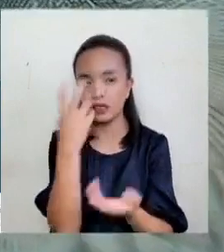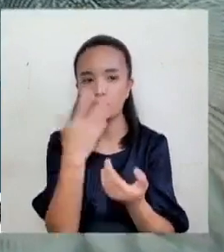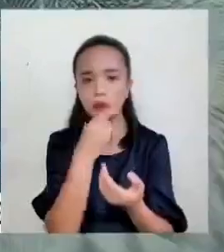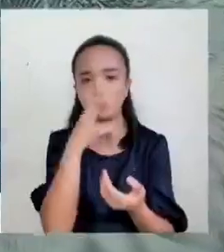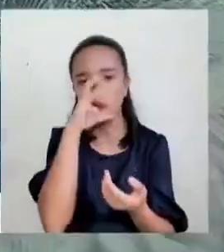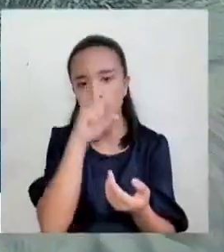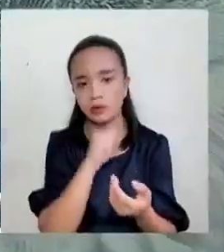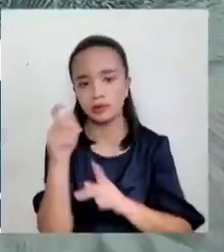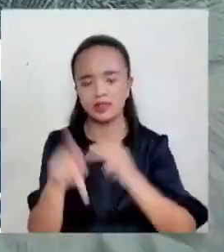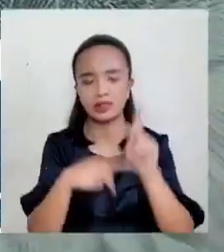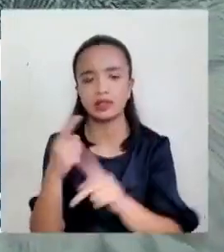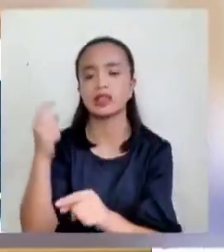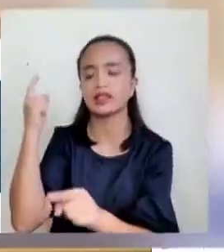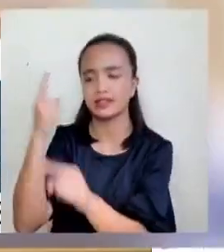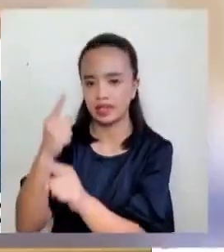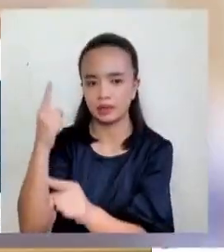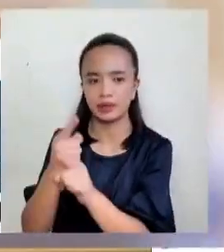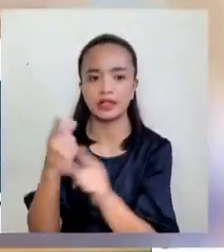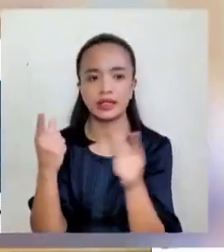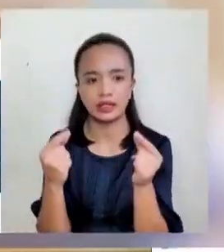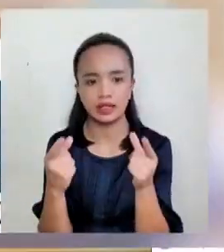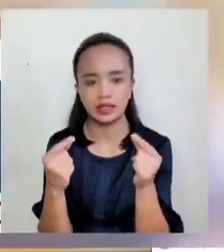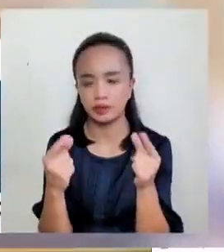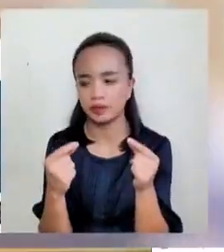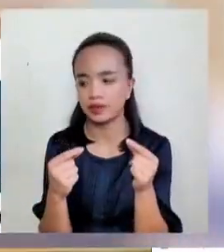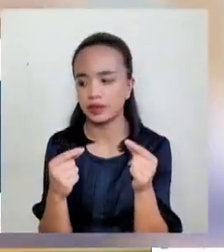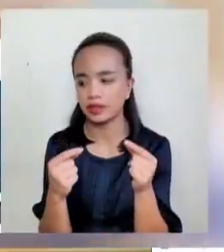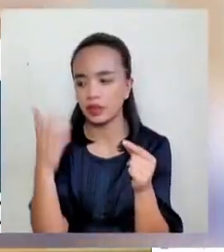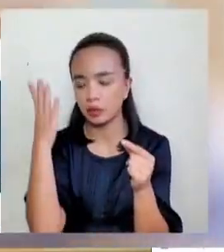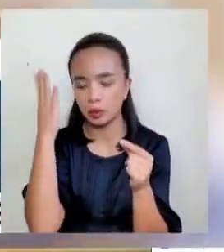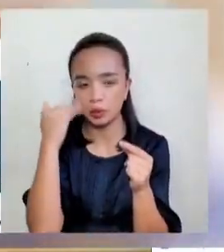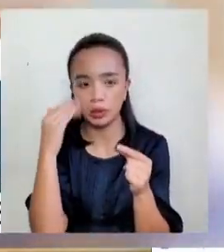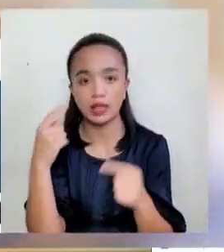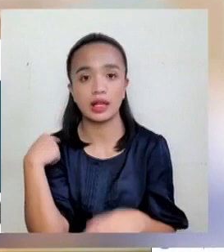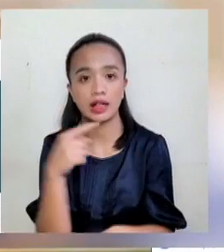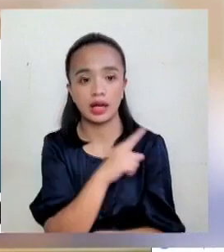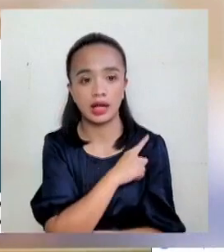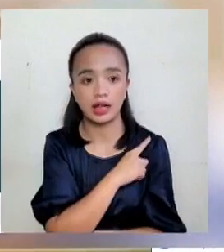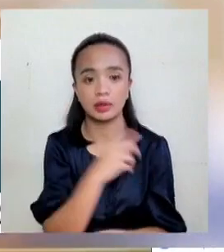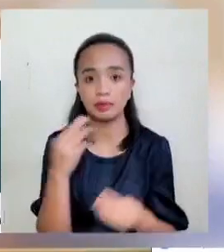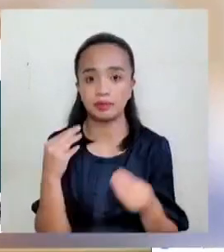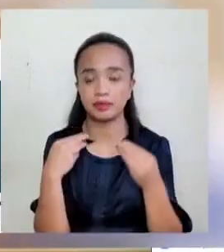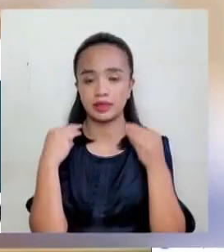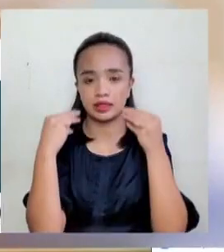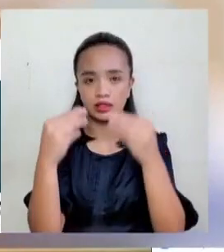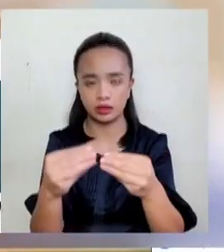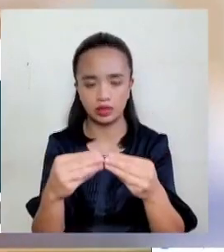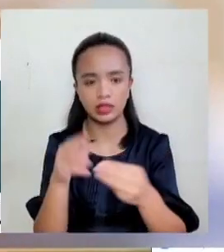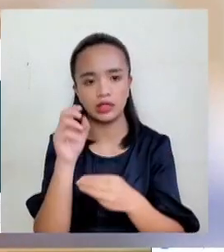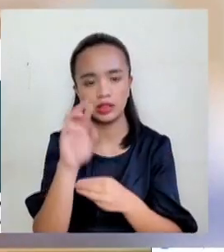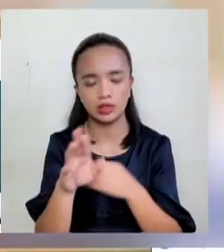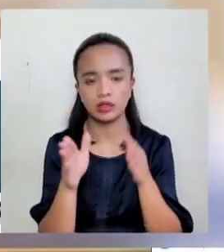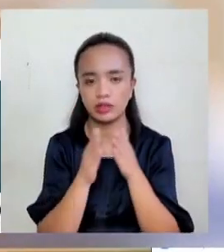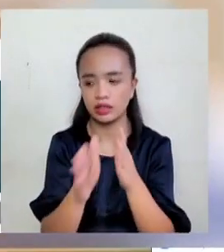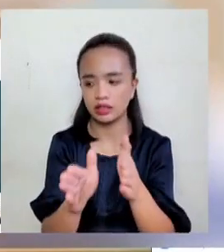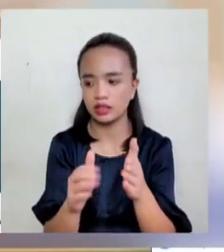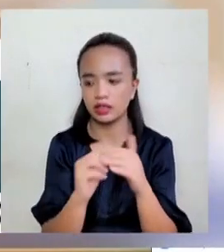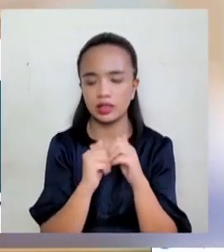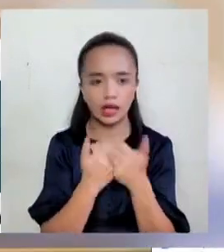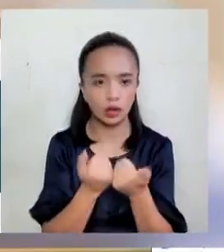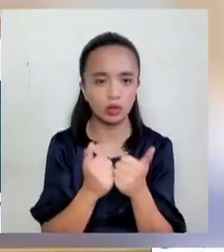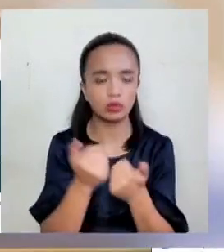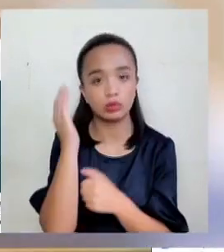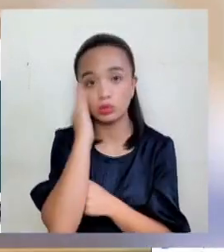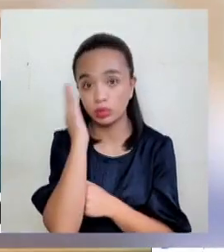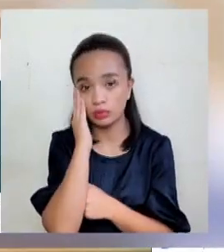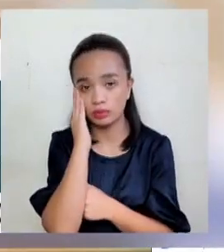po ang ginagawa na pagsilip-silip kasi po ang ating method or paraan ng pag-detect ng